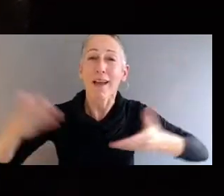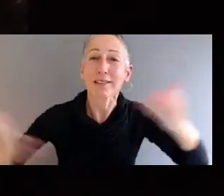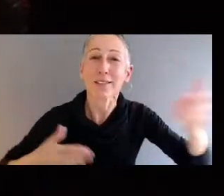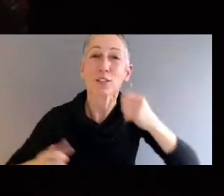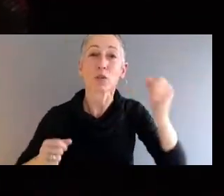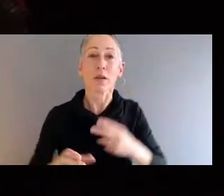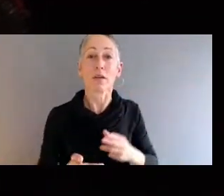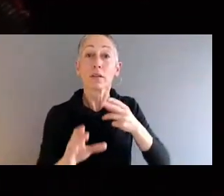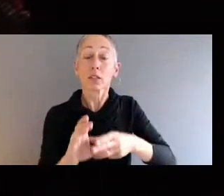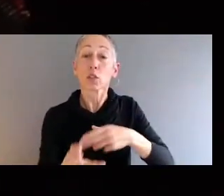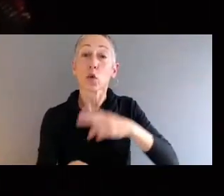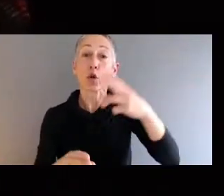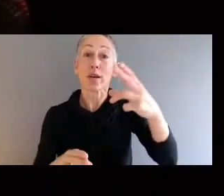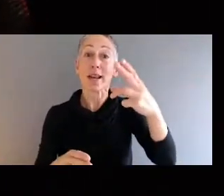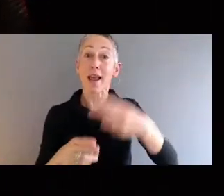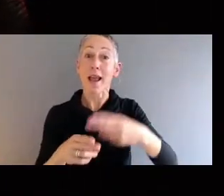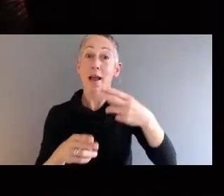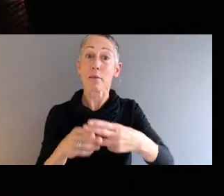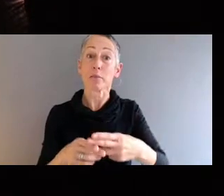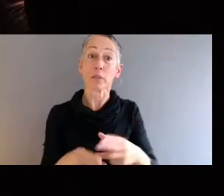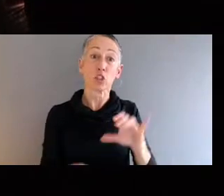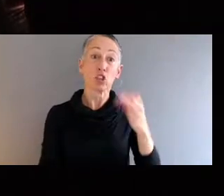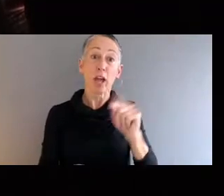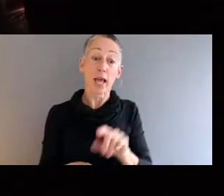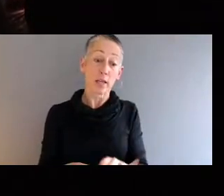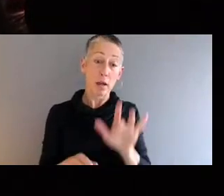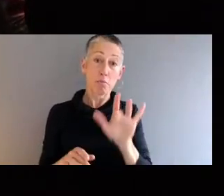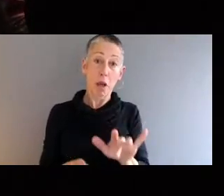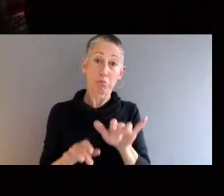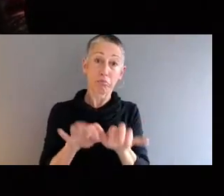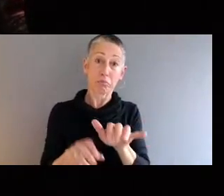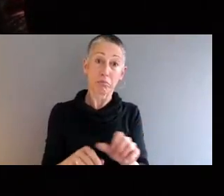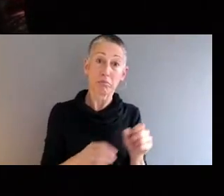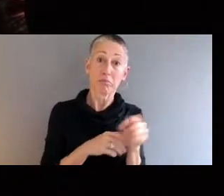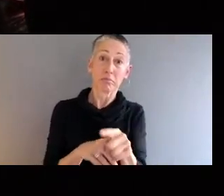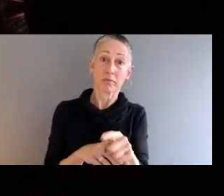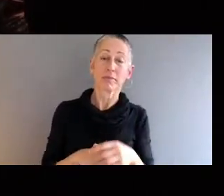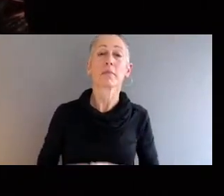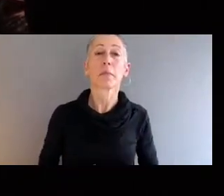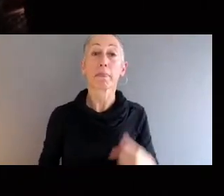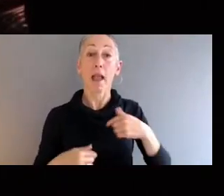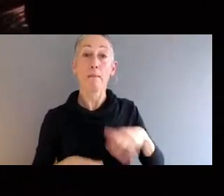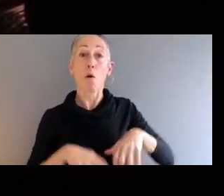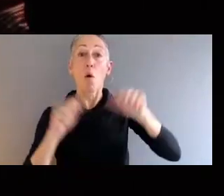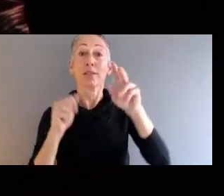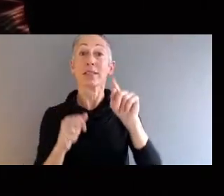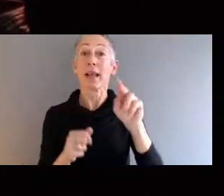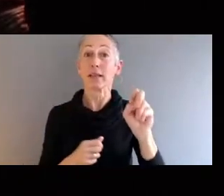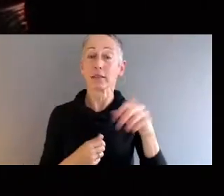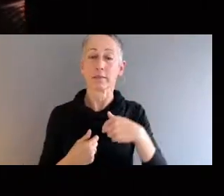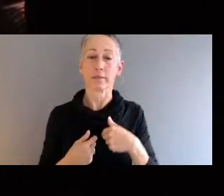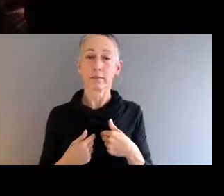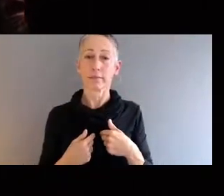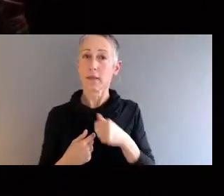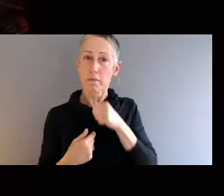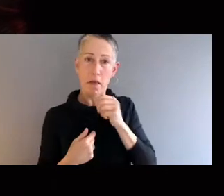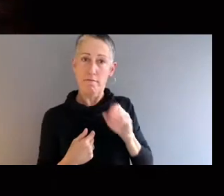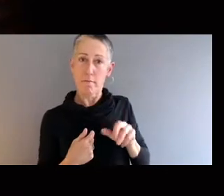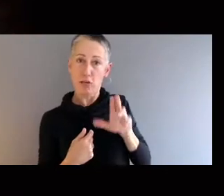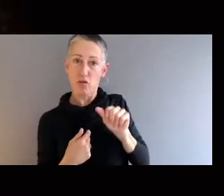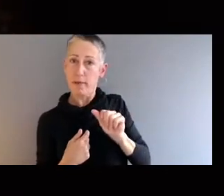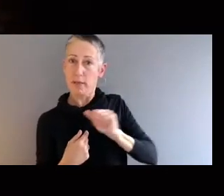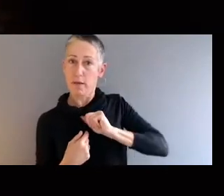our team will hook you up. I'm your host, Kate. And while I'm not a maestra, I know a lot of maestras. I